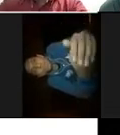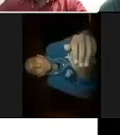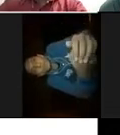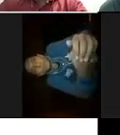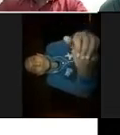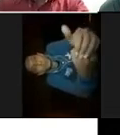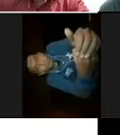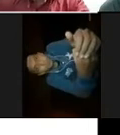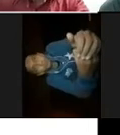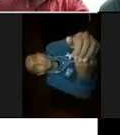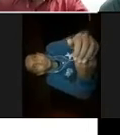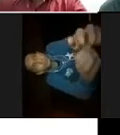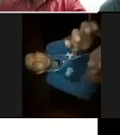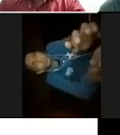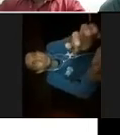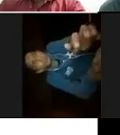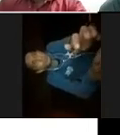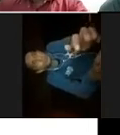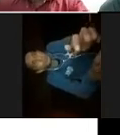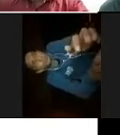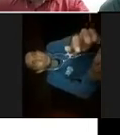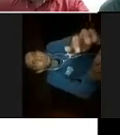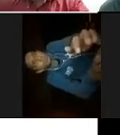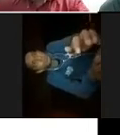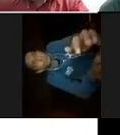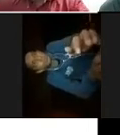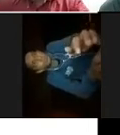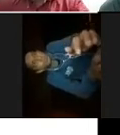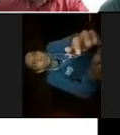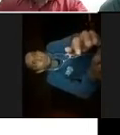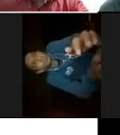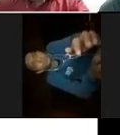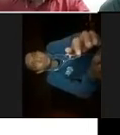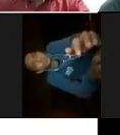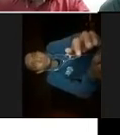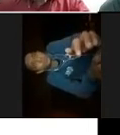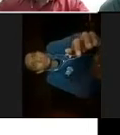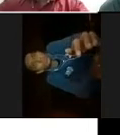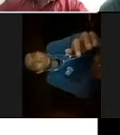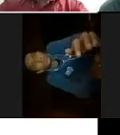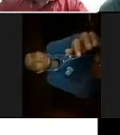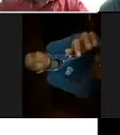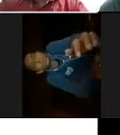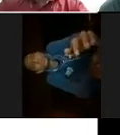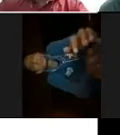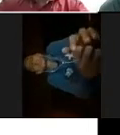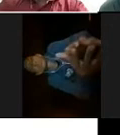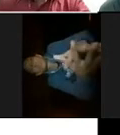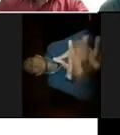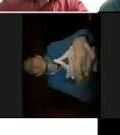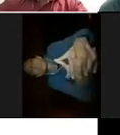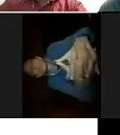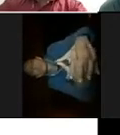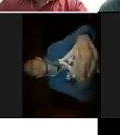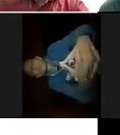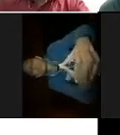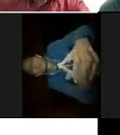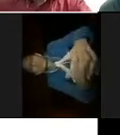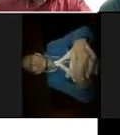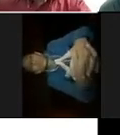environment. So that's why organic plants can help to control weeds and insects